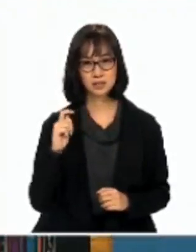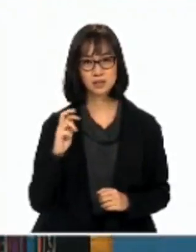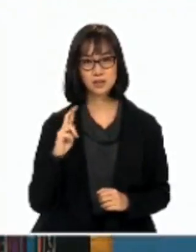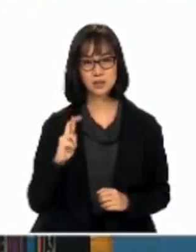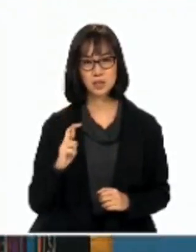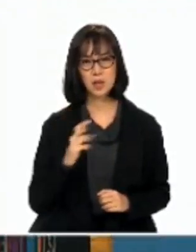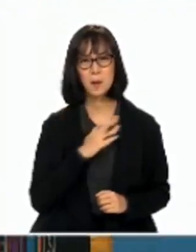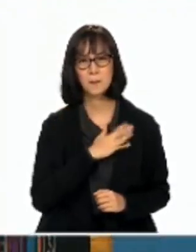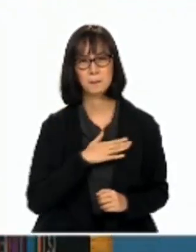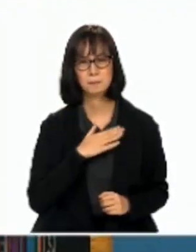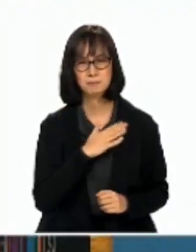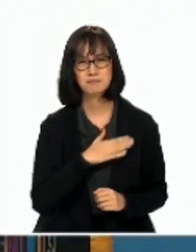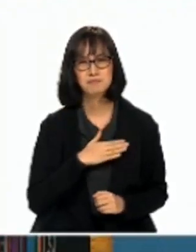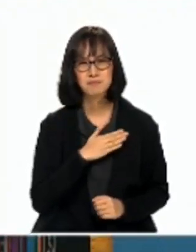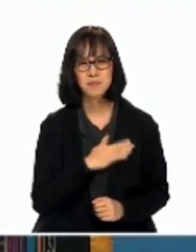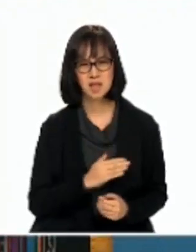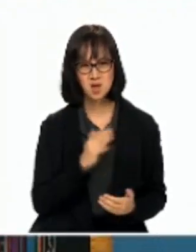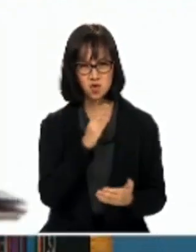it inspected,